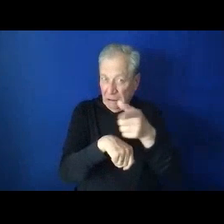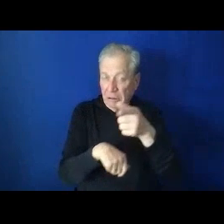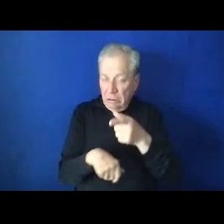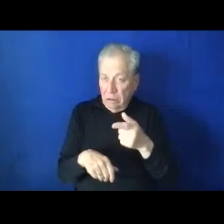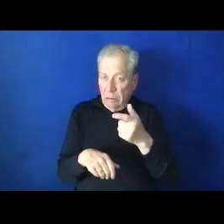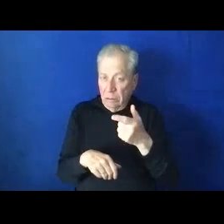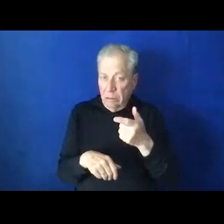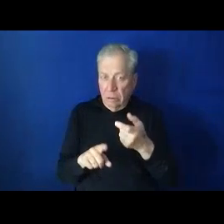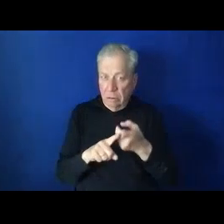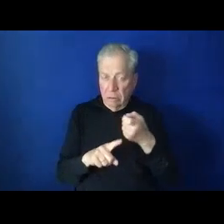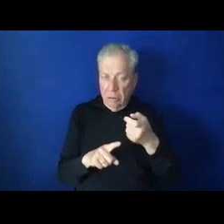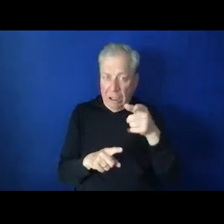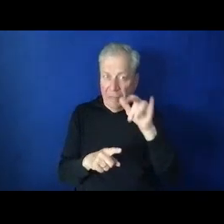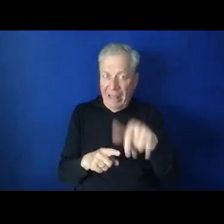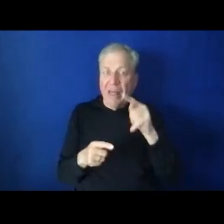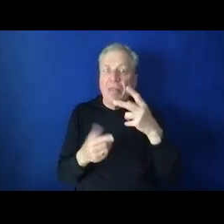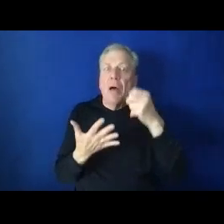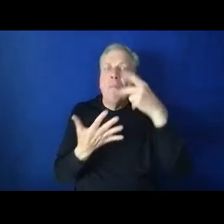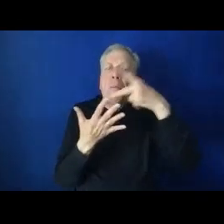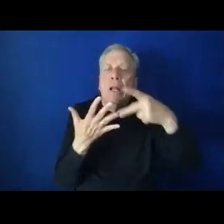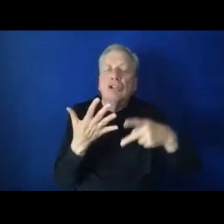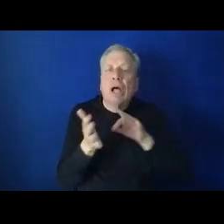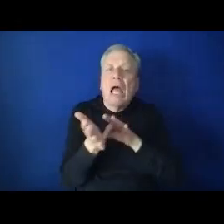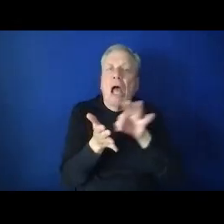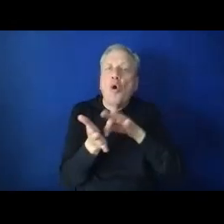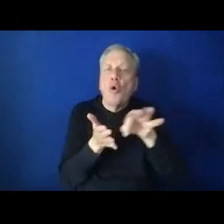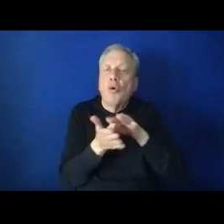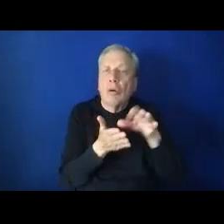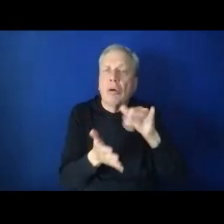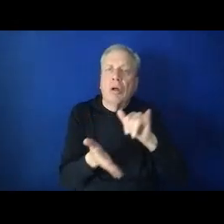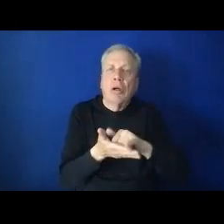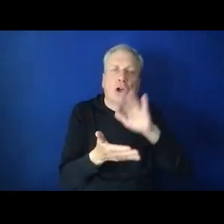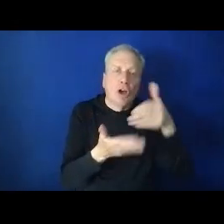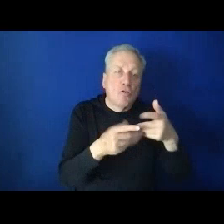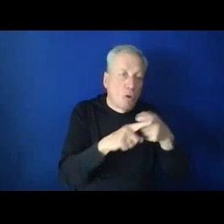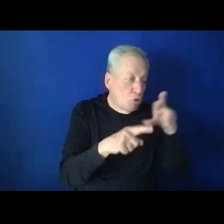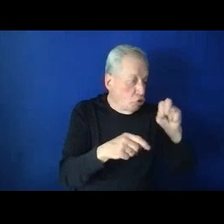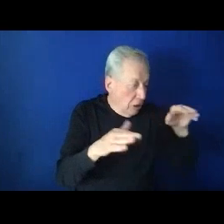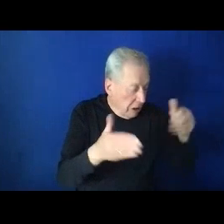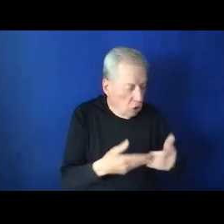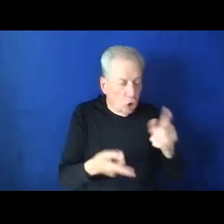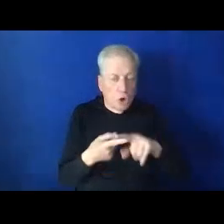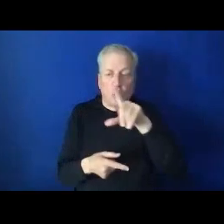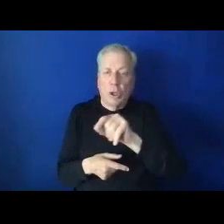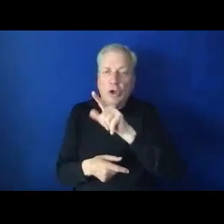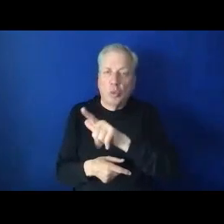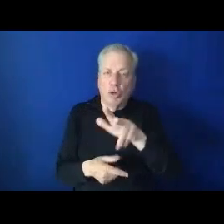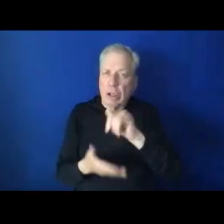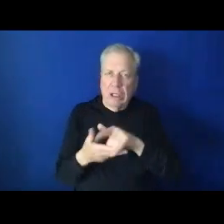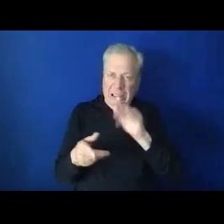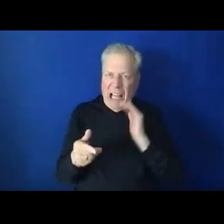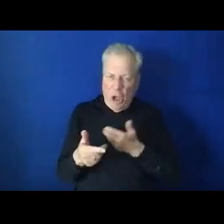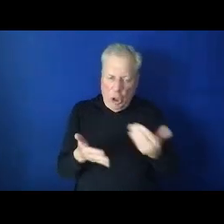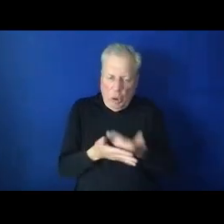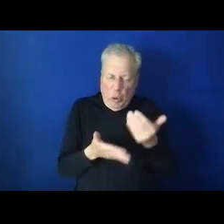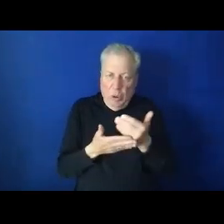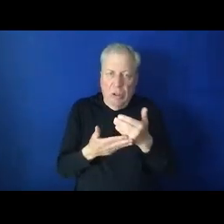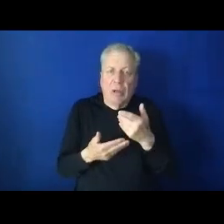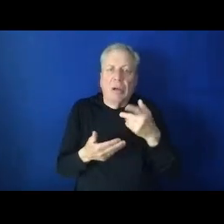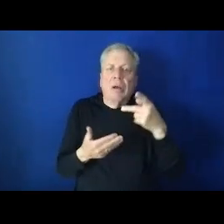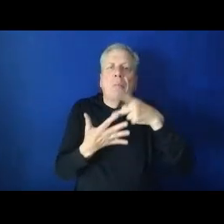It really is a population count all the way from reintroduction to 2023, which is our latest